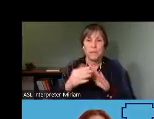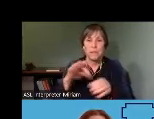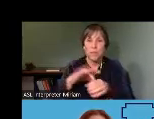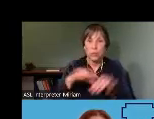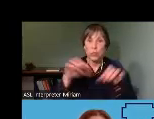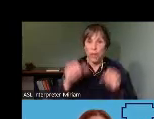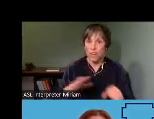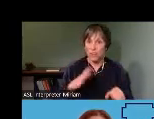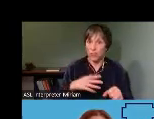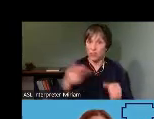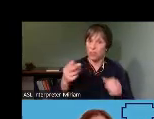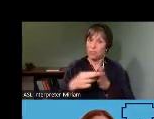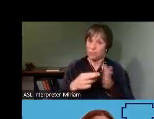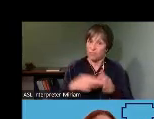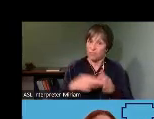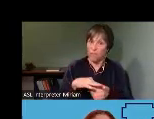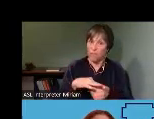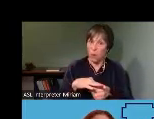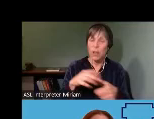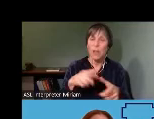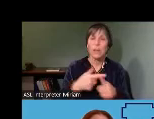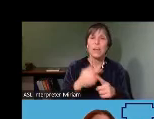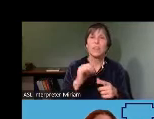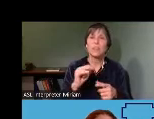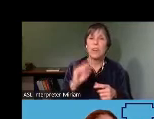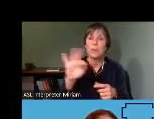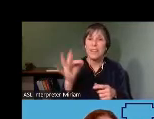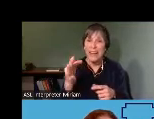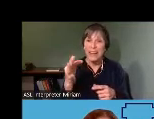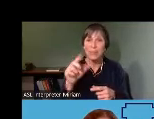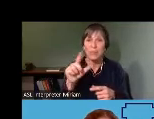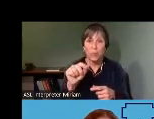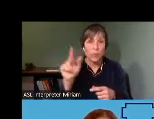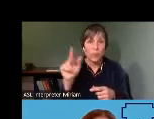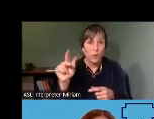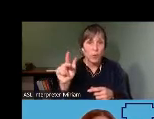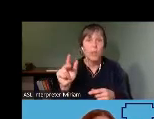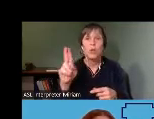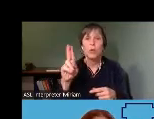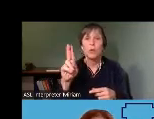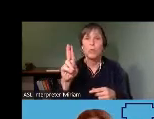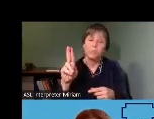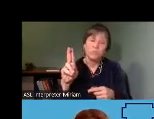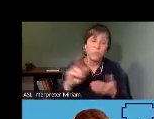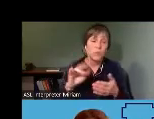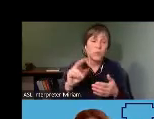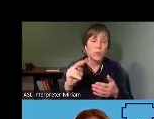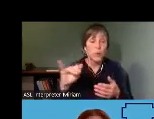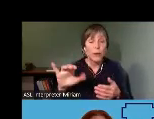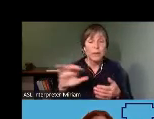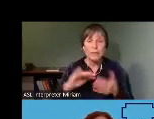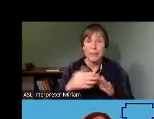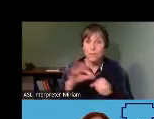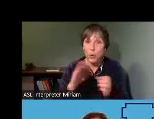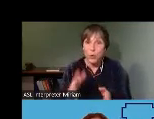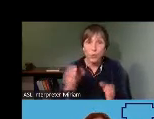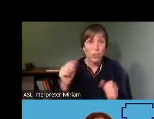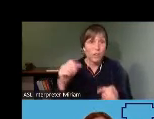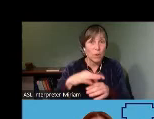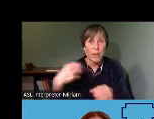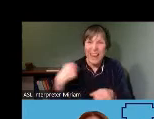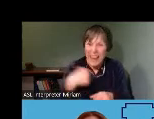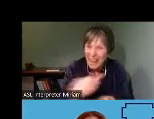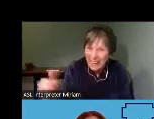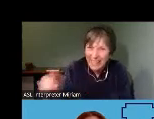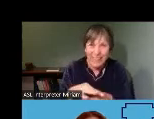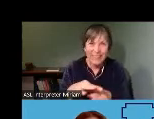9th new york city municipal voters will be able to vote in any municipal election held on or after the state so the first major